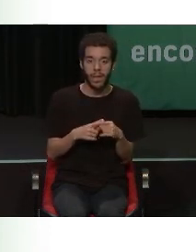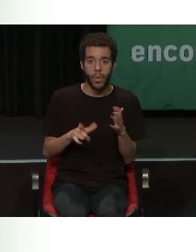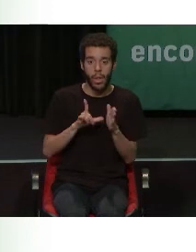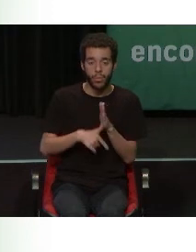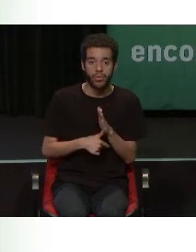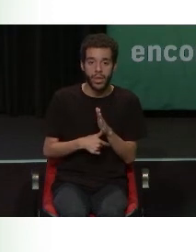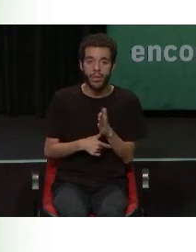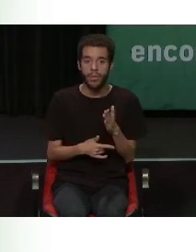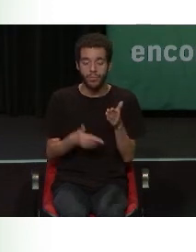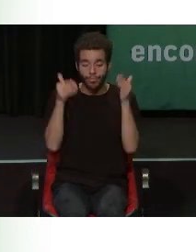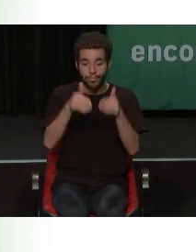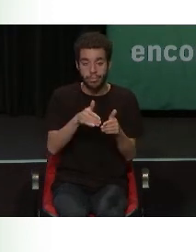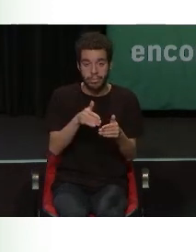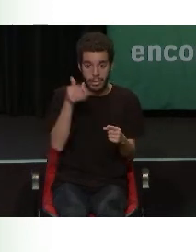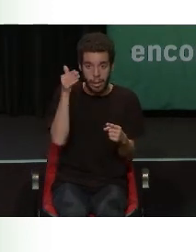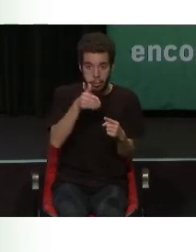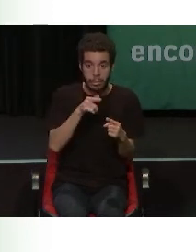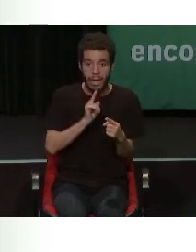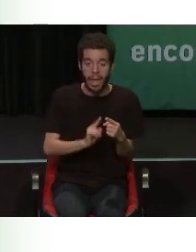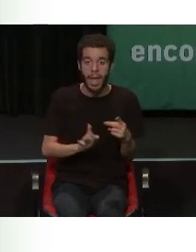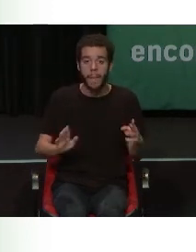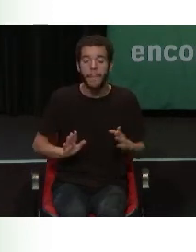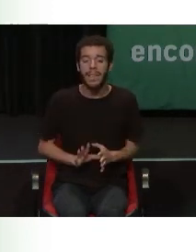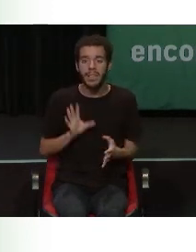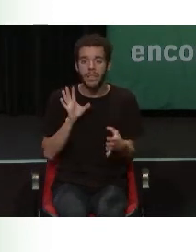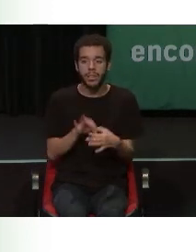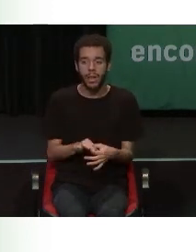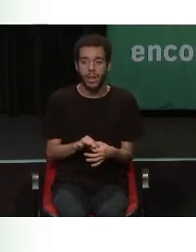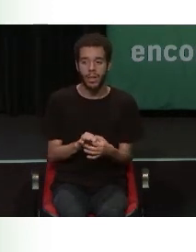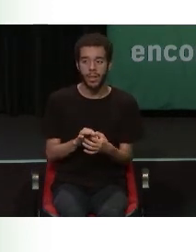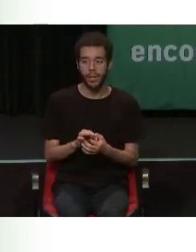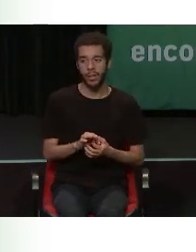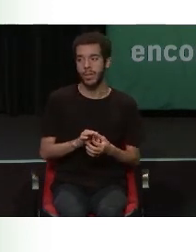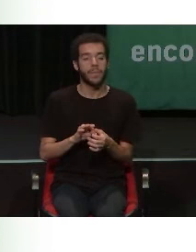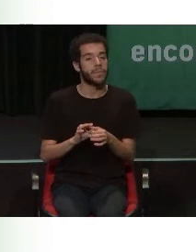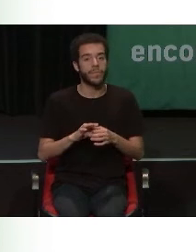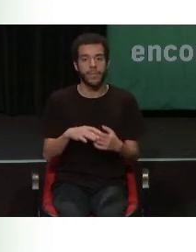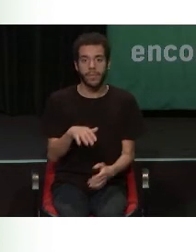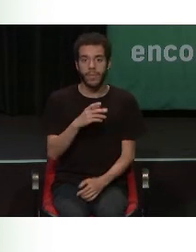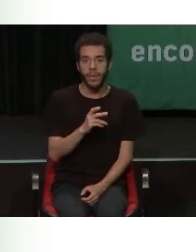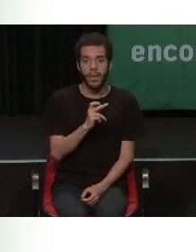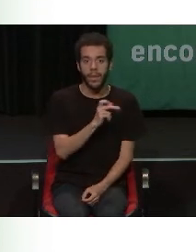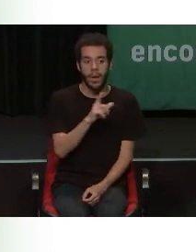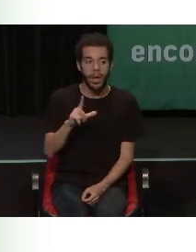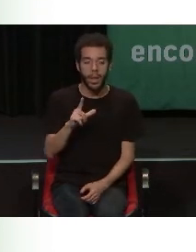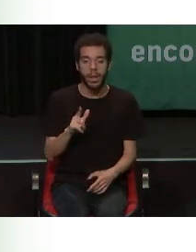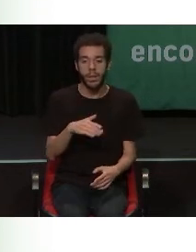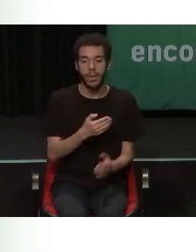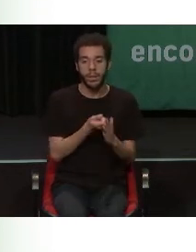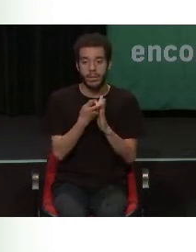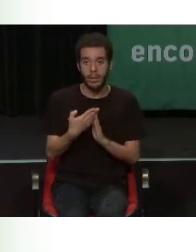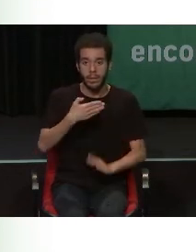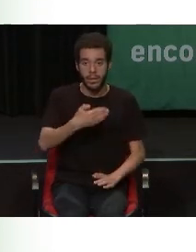project dedicated to that, but directly related to the IL-7 receptor story that I have just told